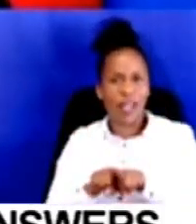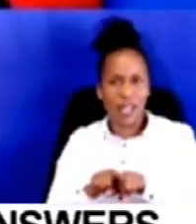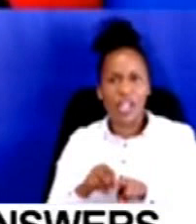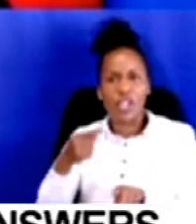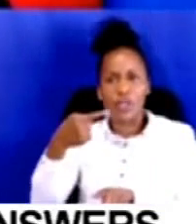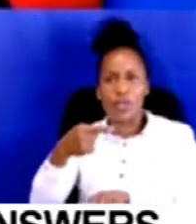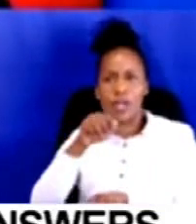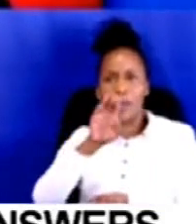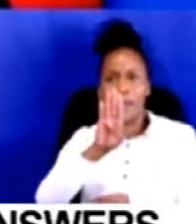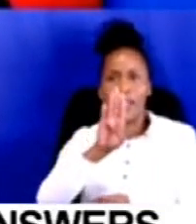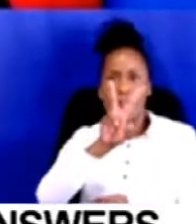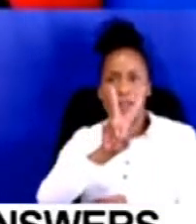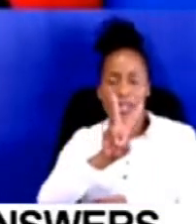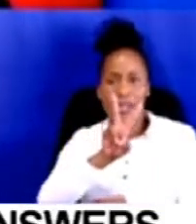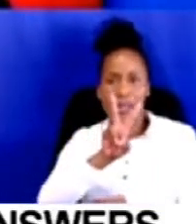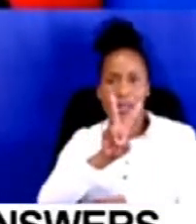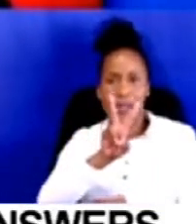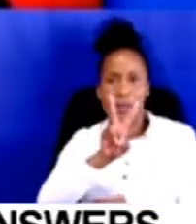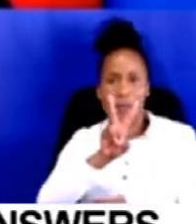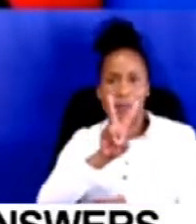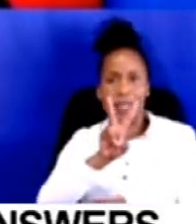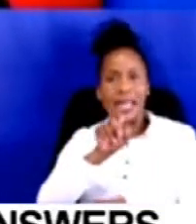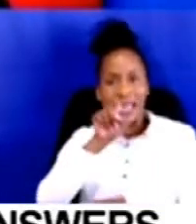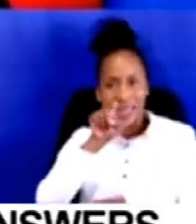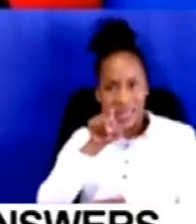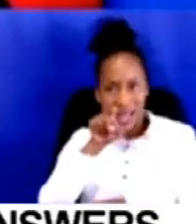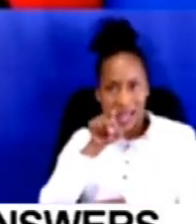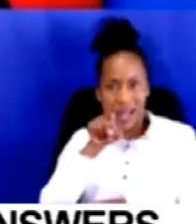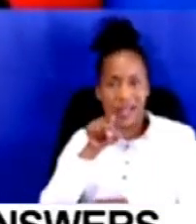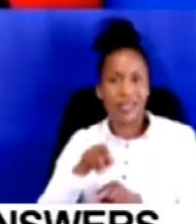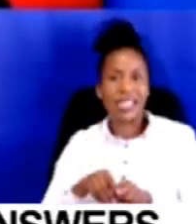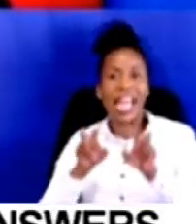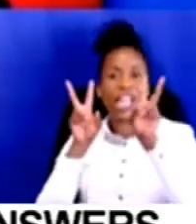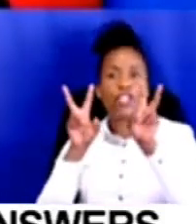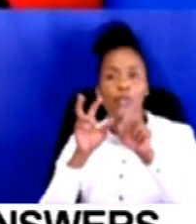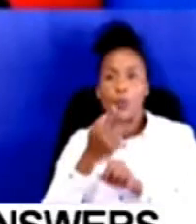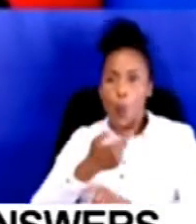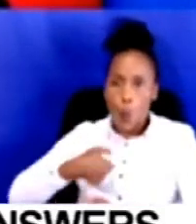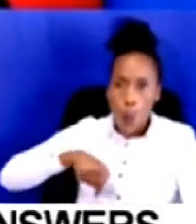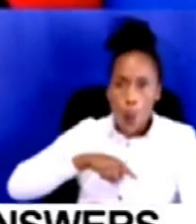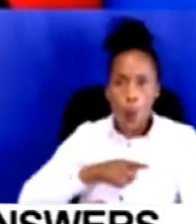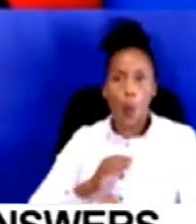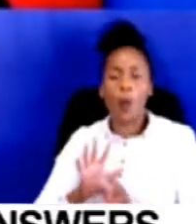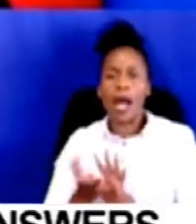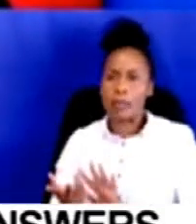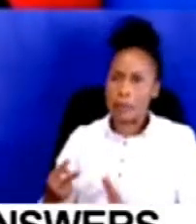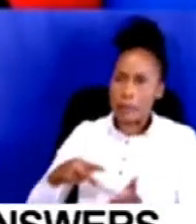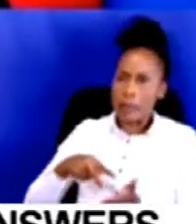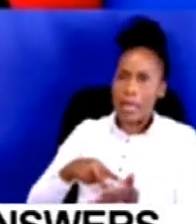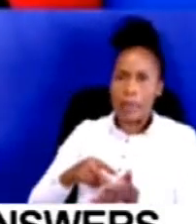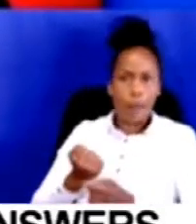gender-based violence, it's an issue that all of us must stand up and fight